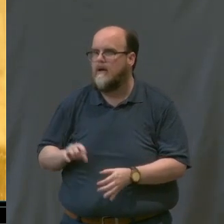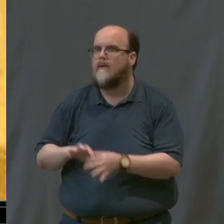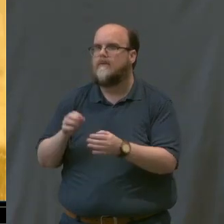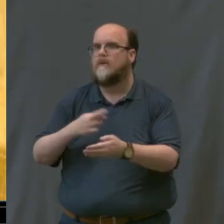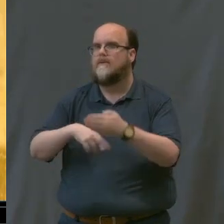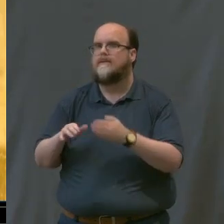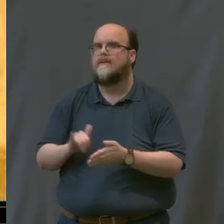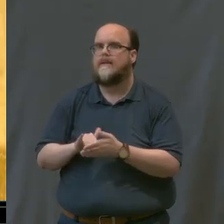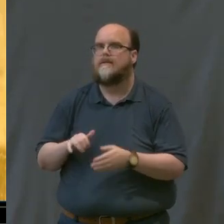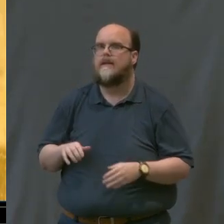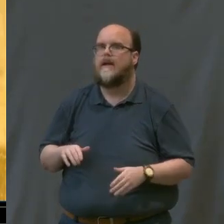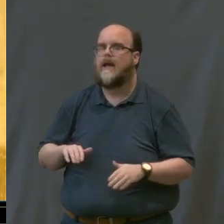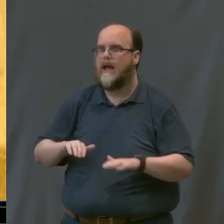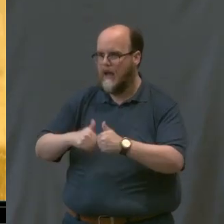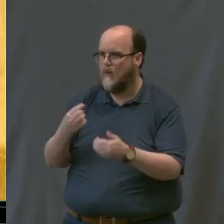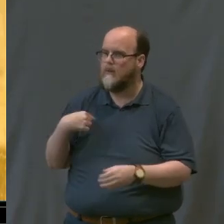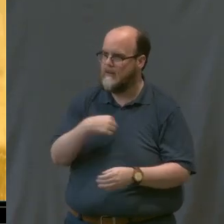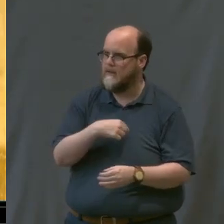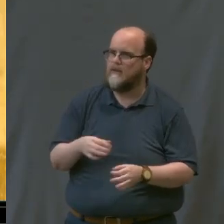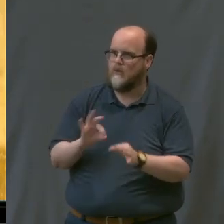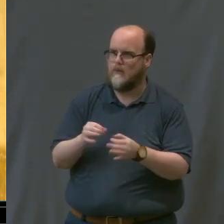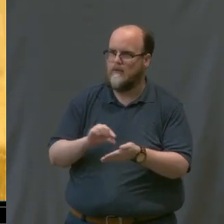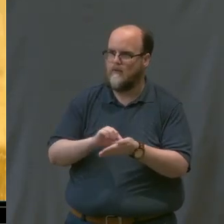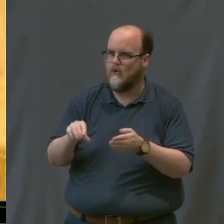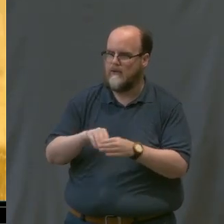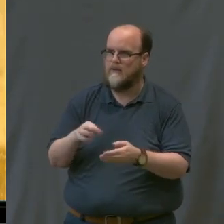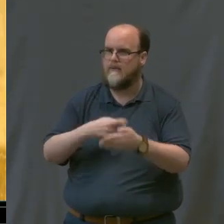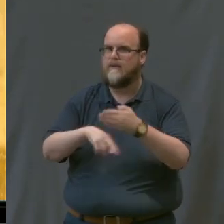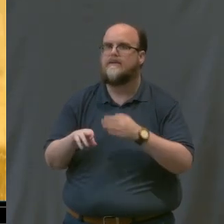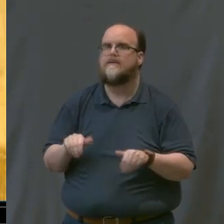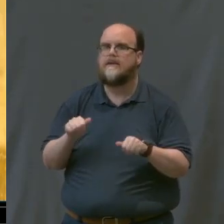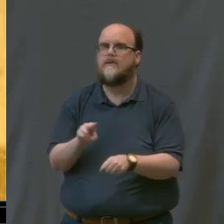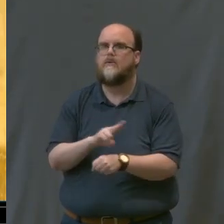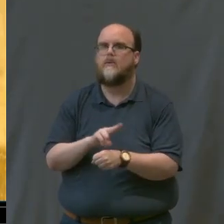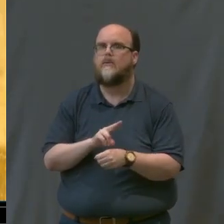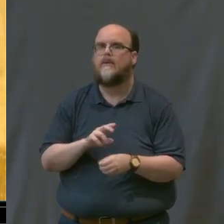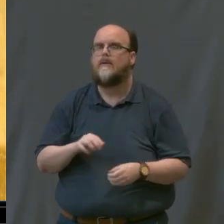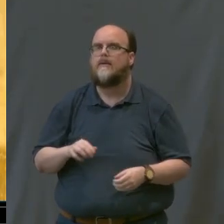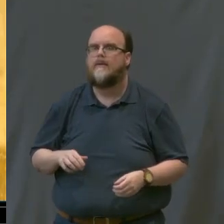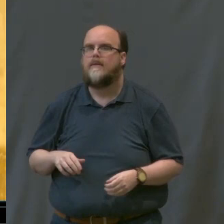This is the way you actually interpret a verse in Revelation. You can use this same